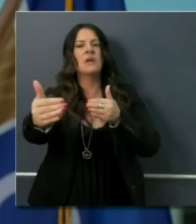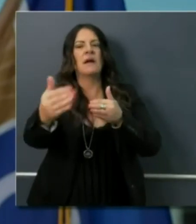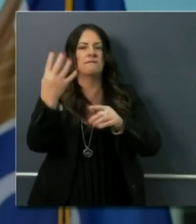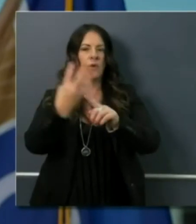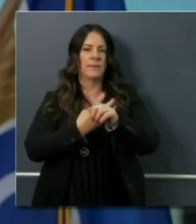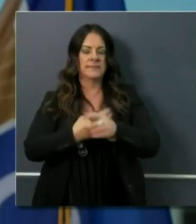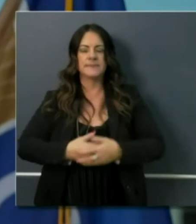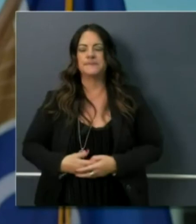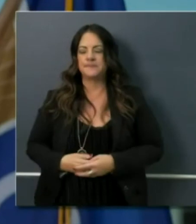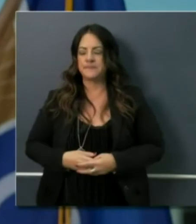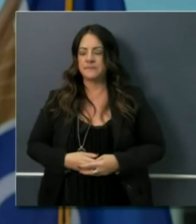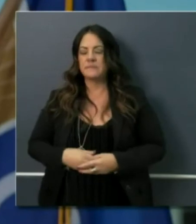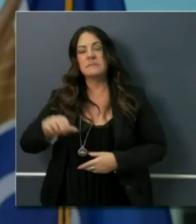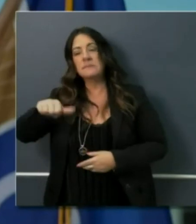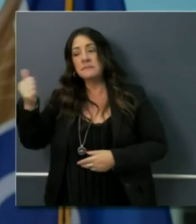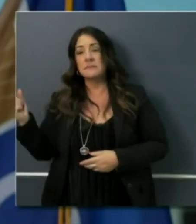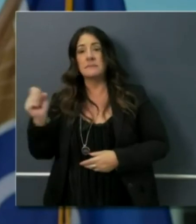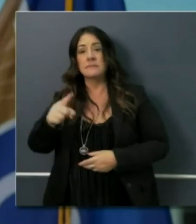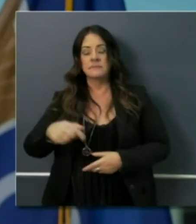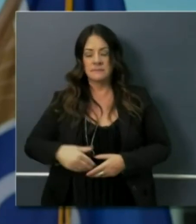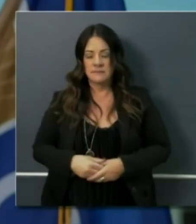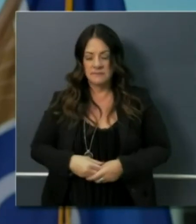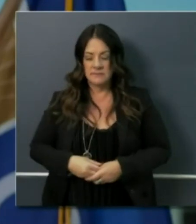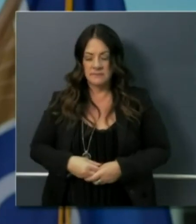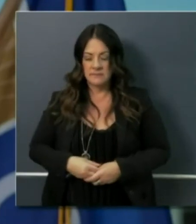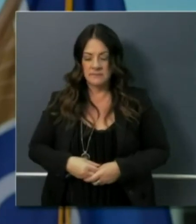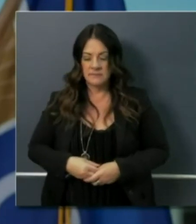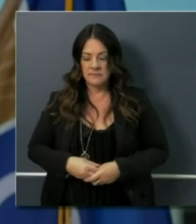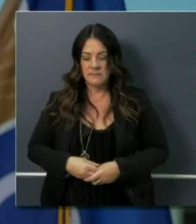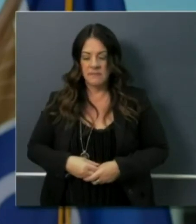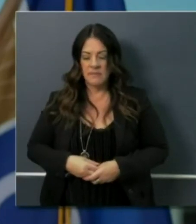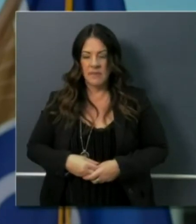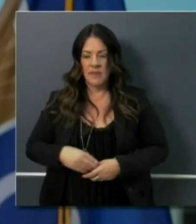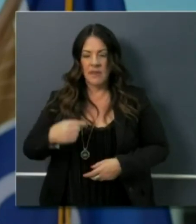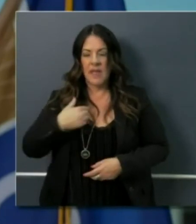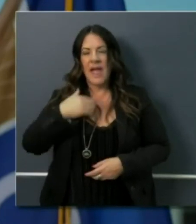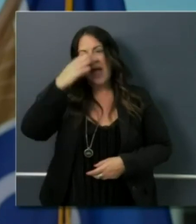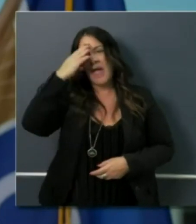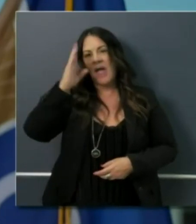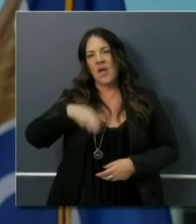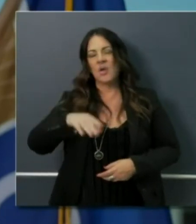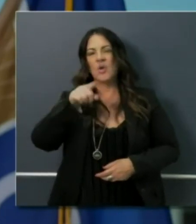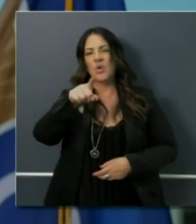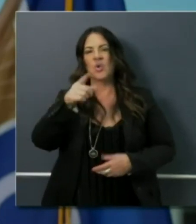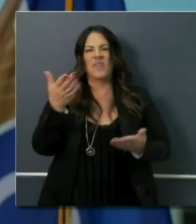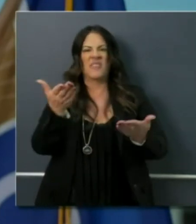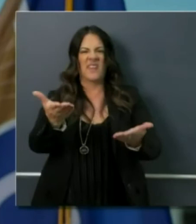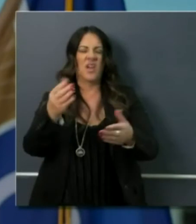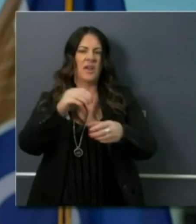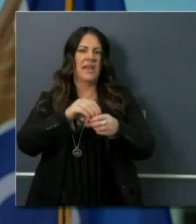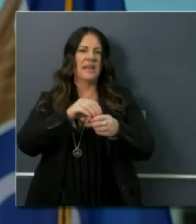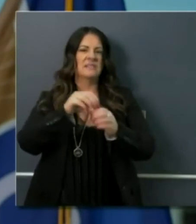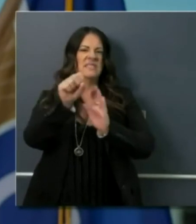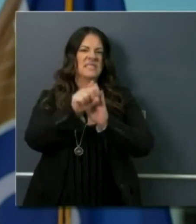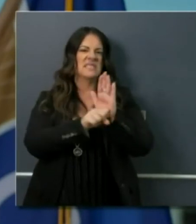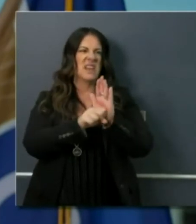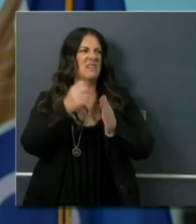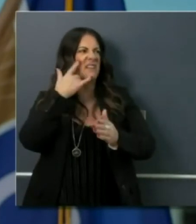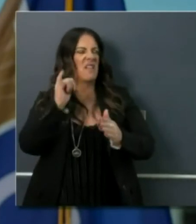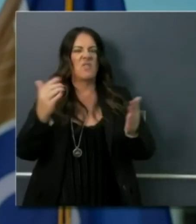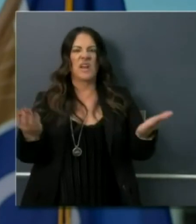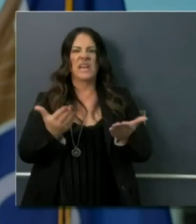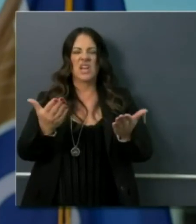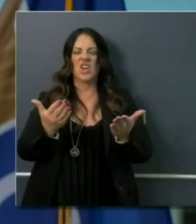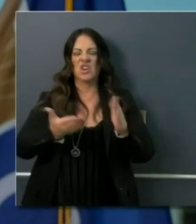Hey, Governor, I imagine being at the State Operations Center, this is in the back of your mind always because you're typically there for a natural disaster or the power